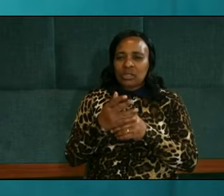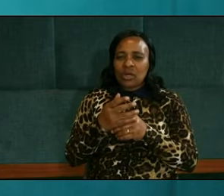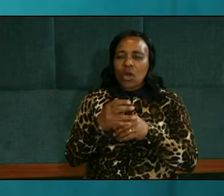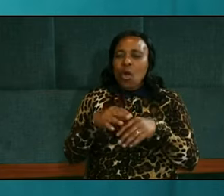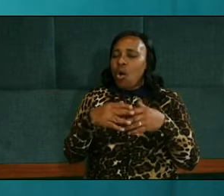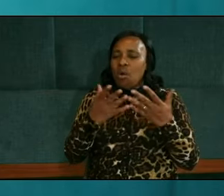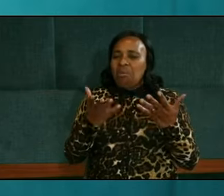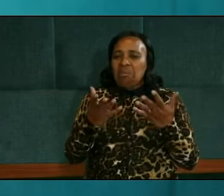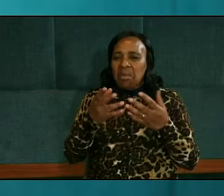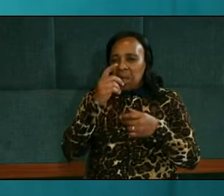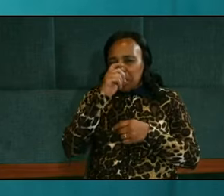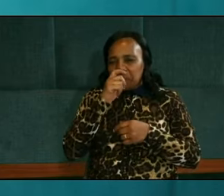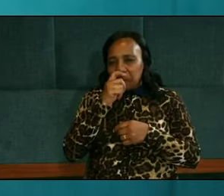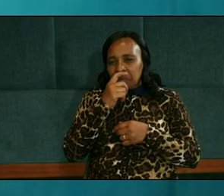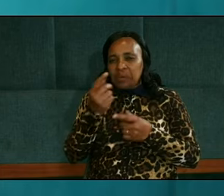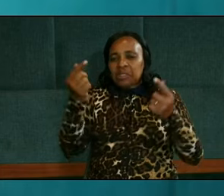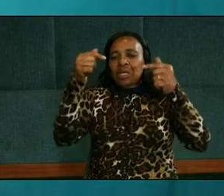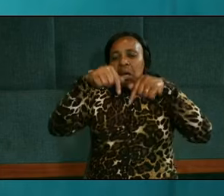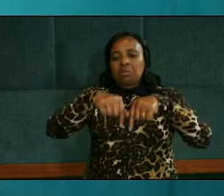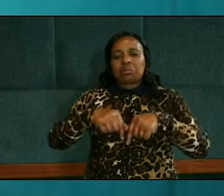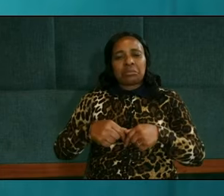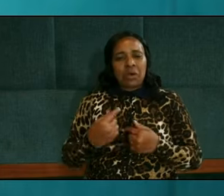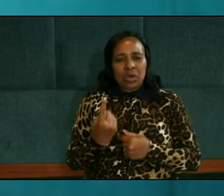come out of,